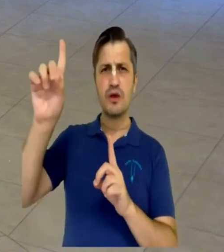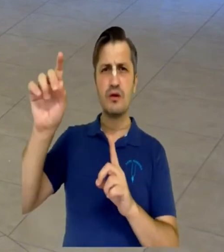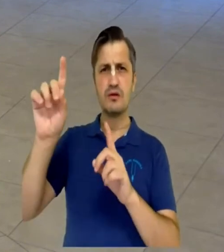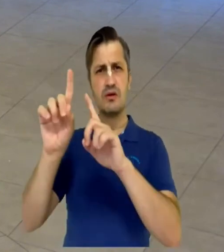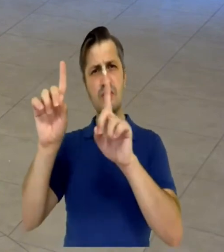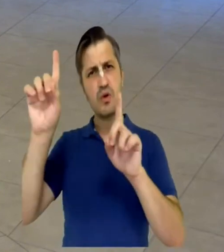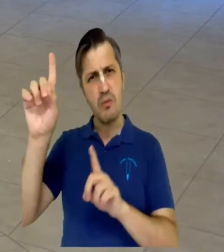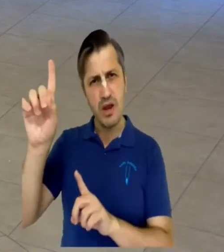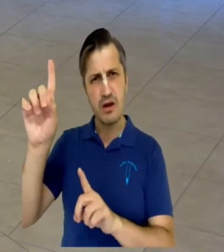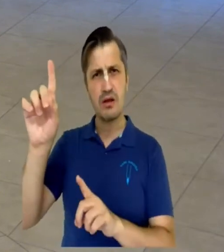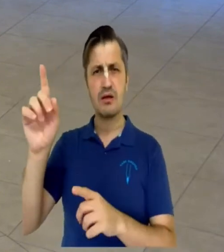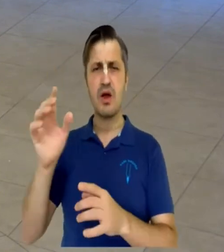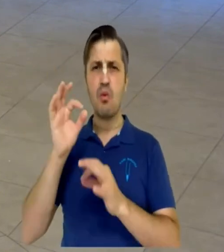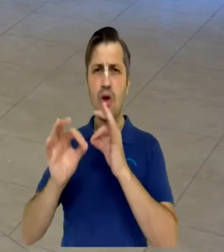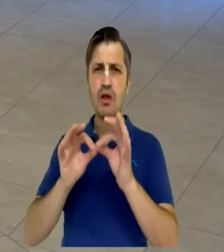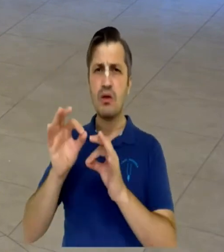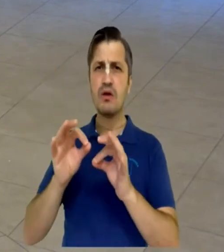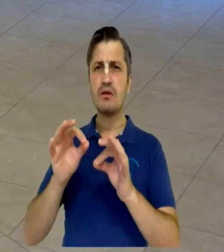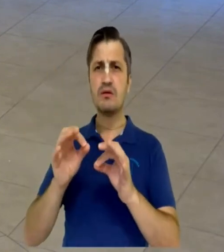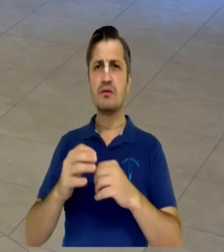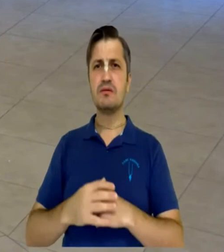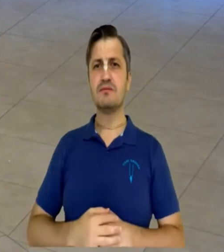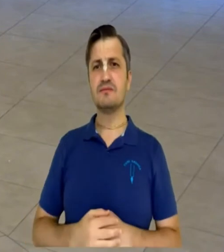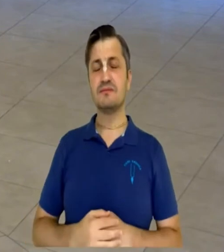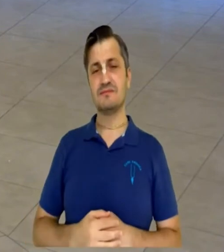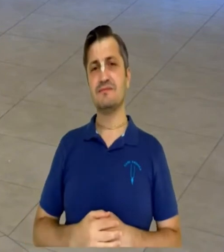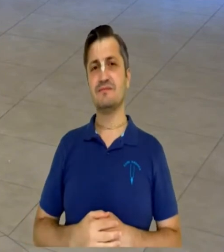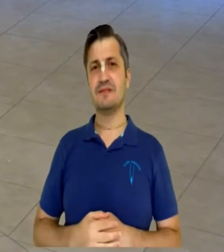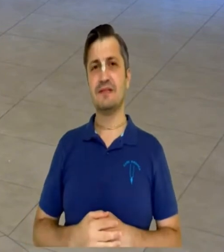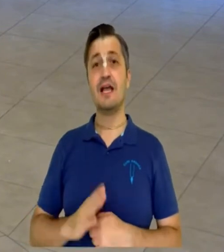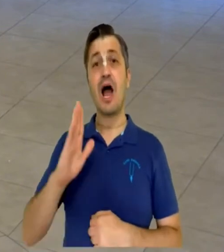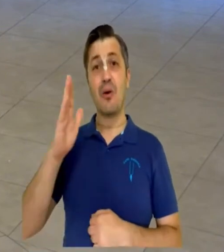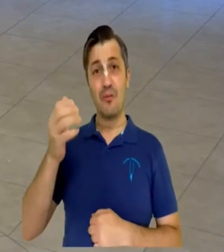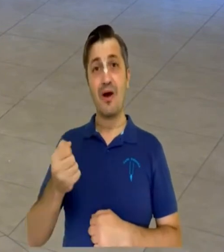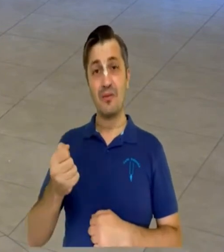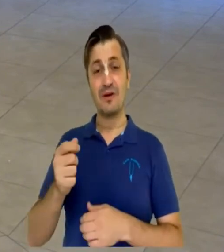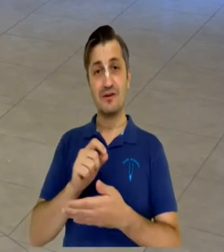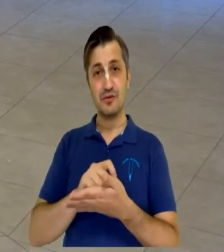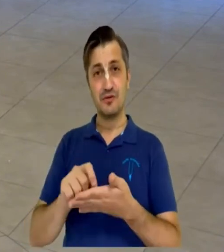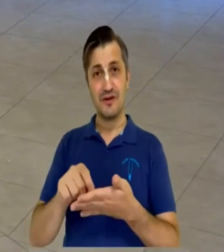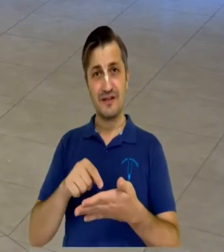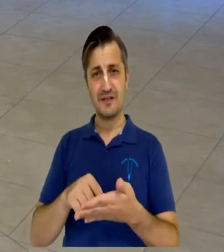It's like amazing how Srila Prabhupada puts these sentences together. It's very unique